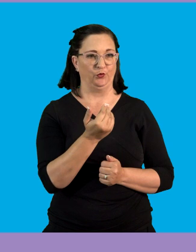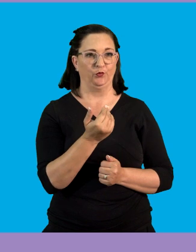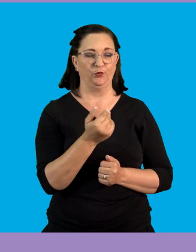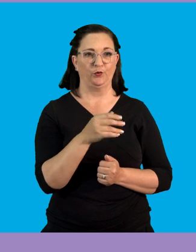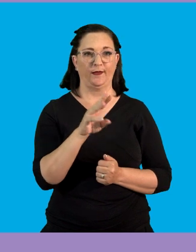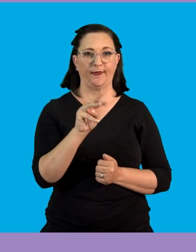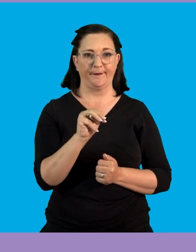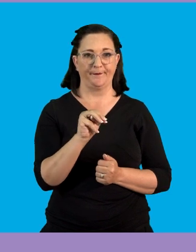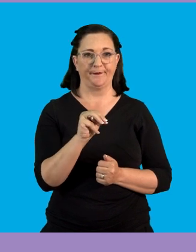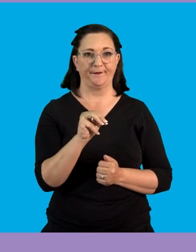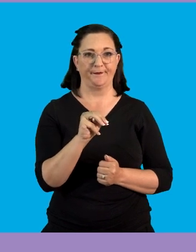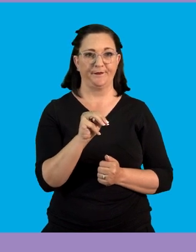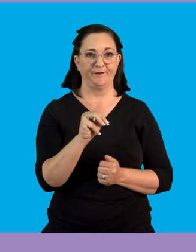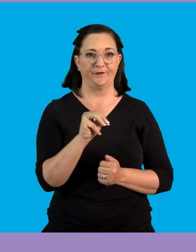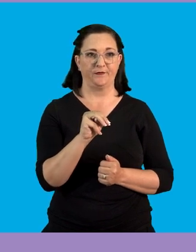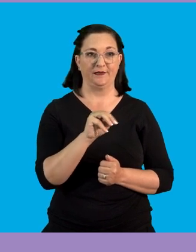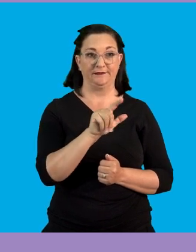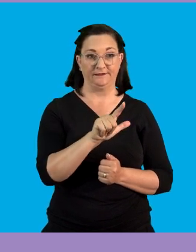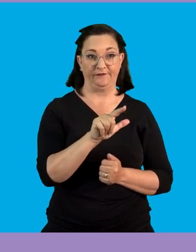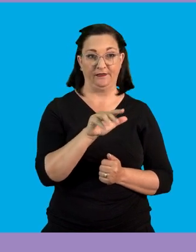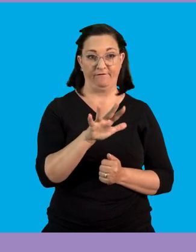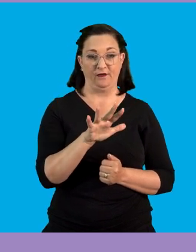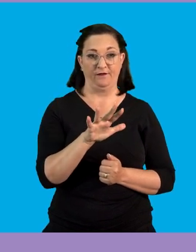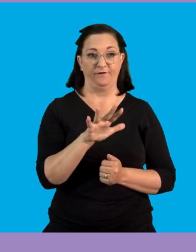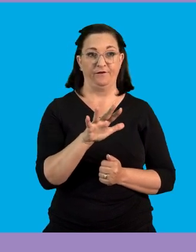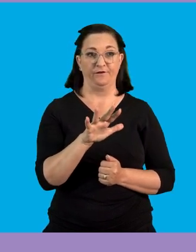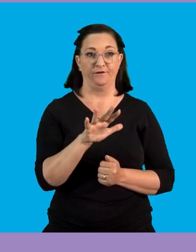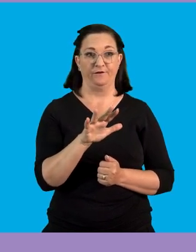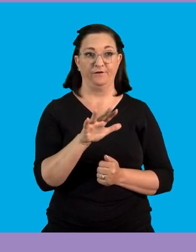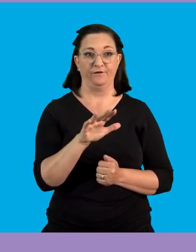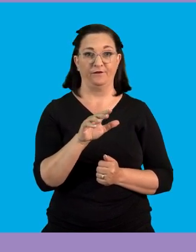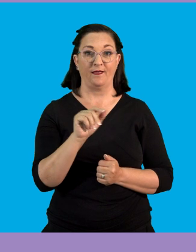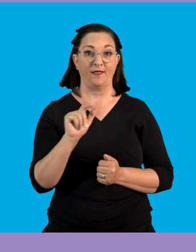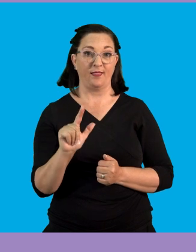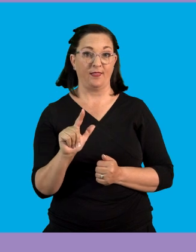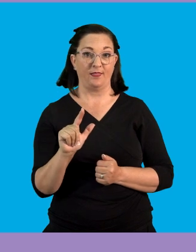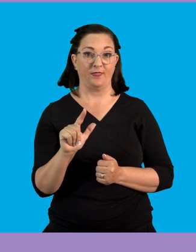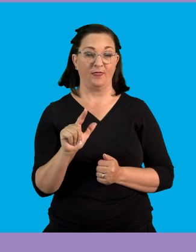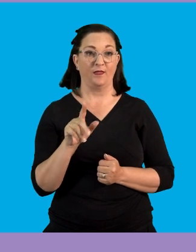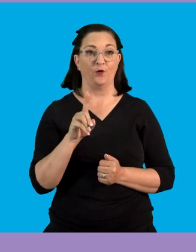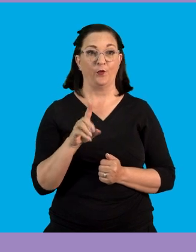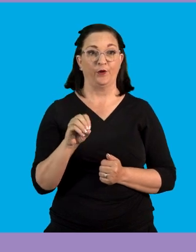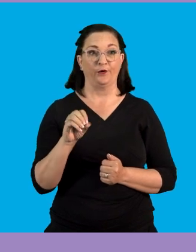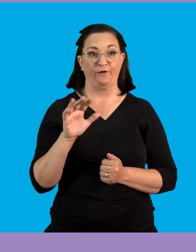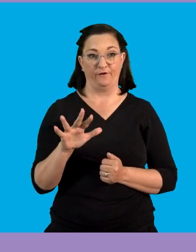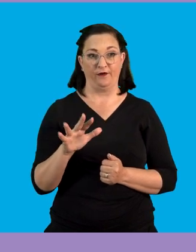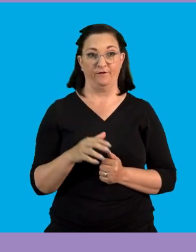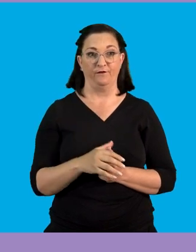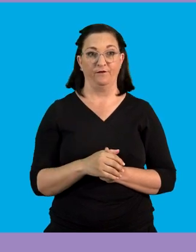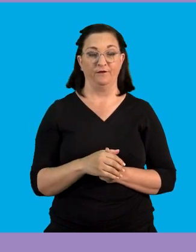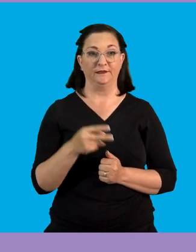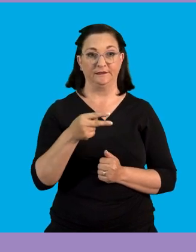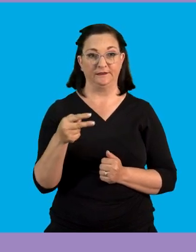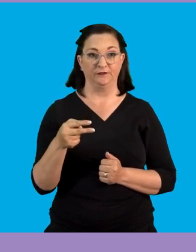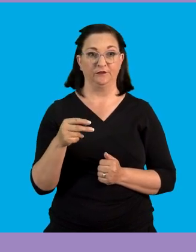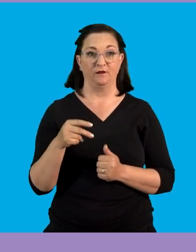for, and M is 75 degrees and angle L is